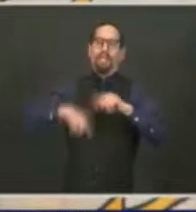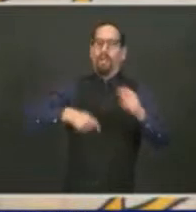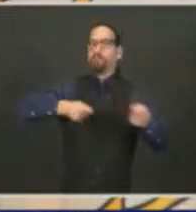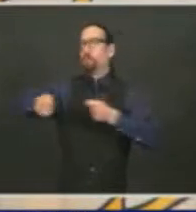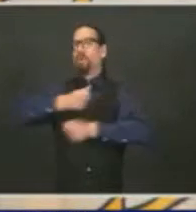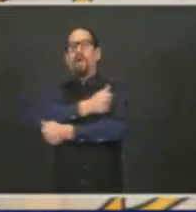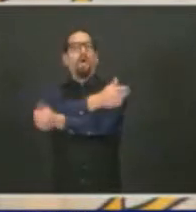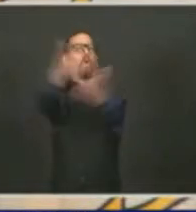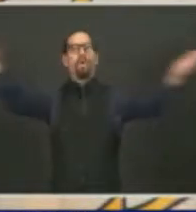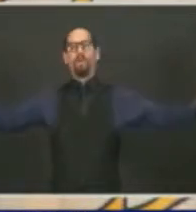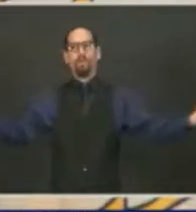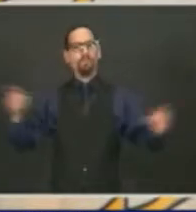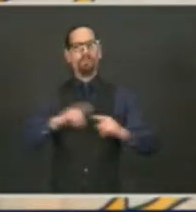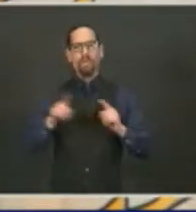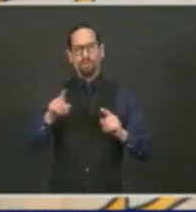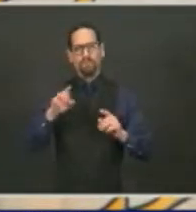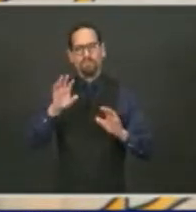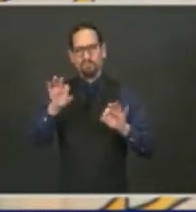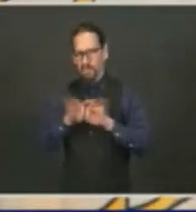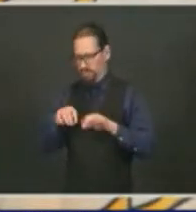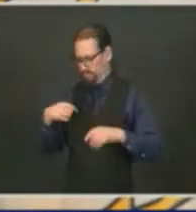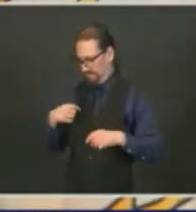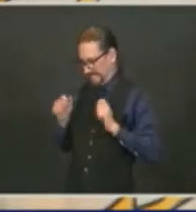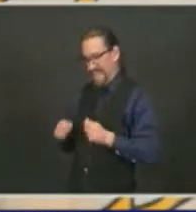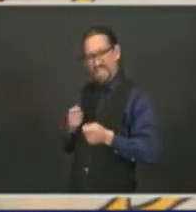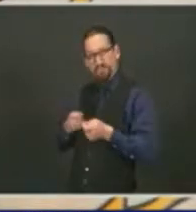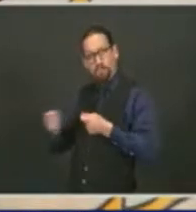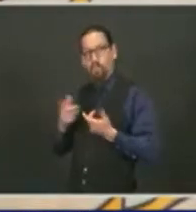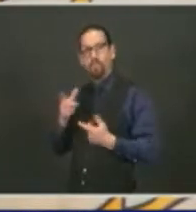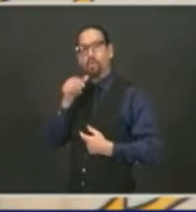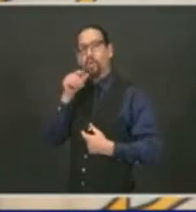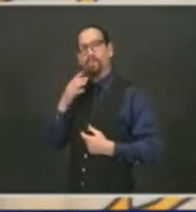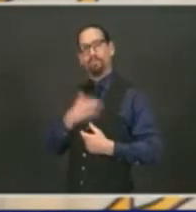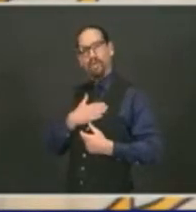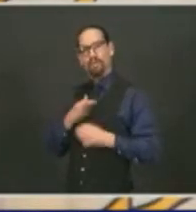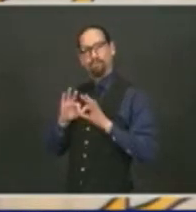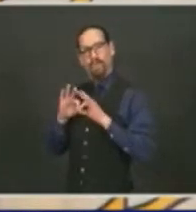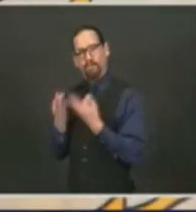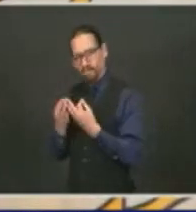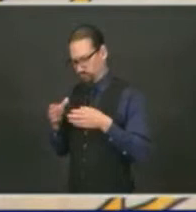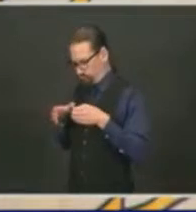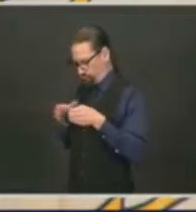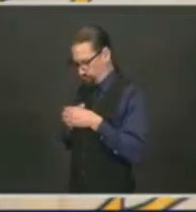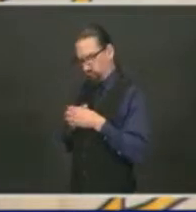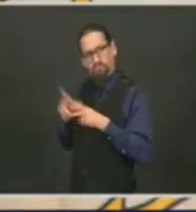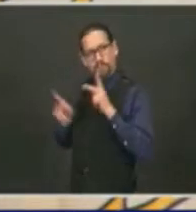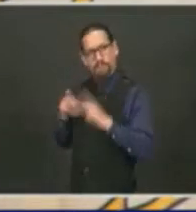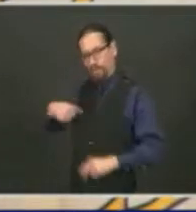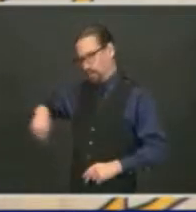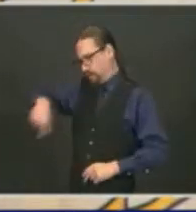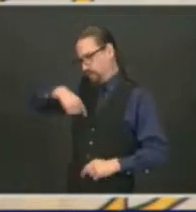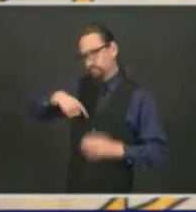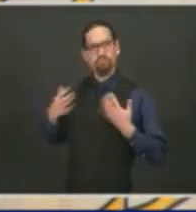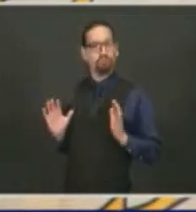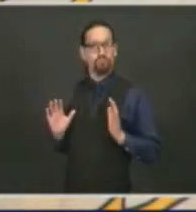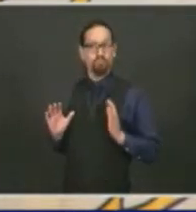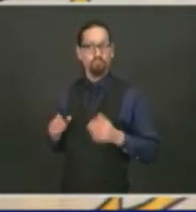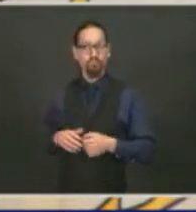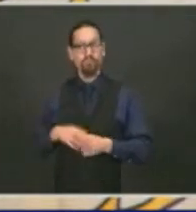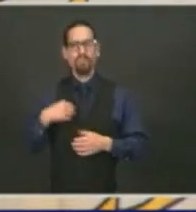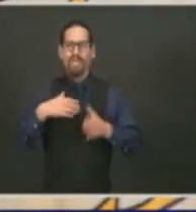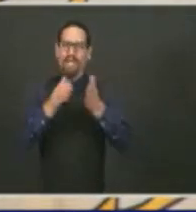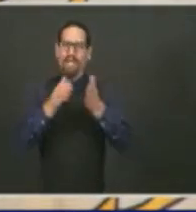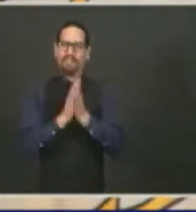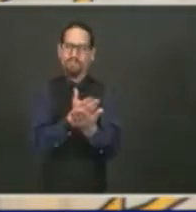our control, whether we wear our masks and whether we stay with the people we live with. And so that's what I'm asking us